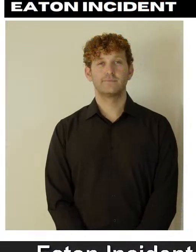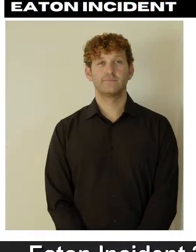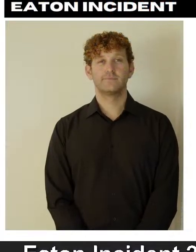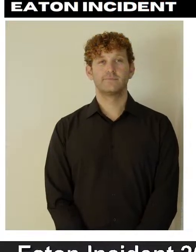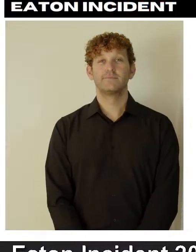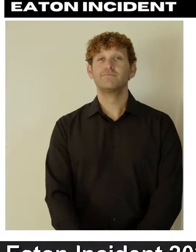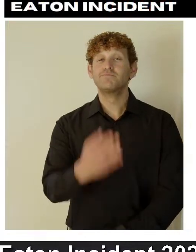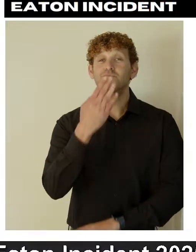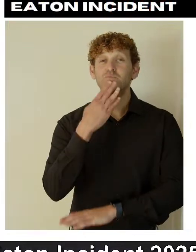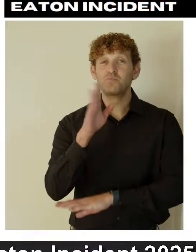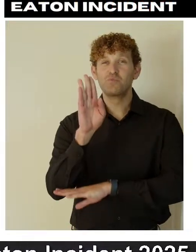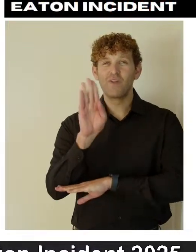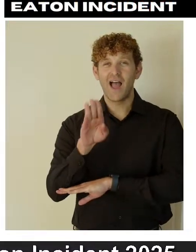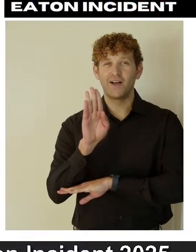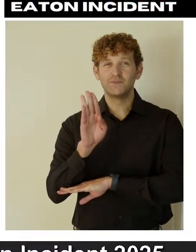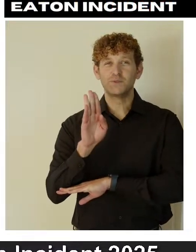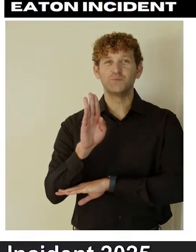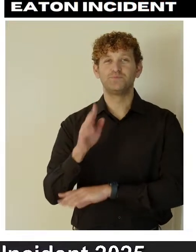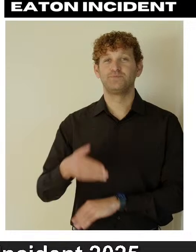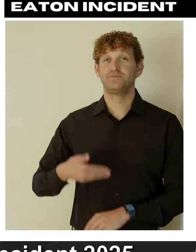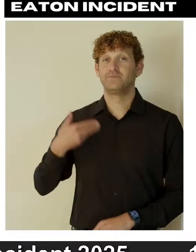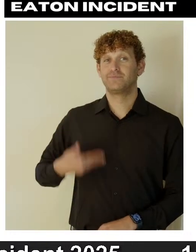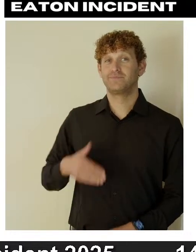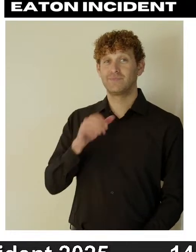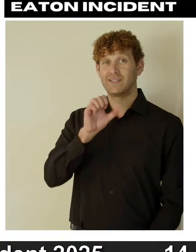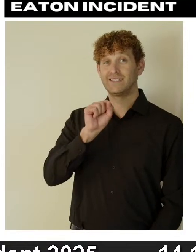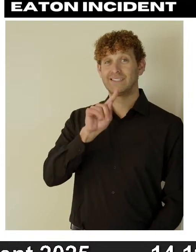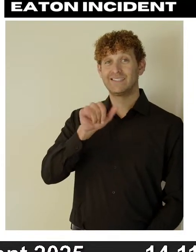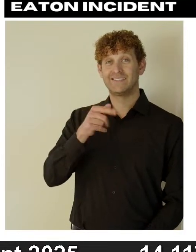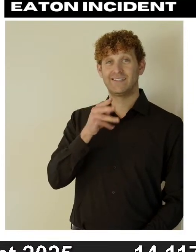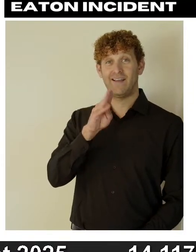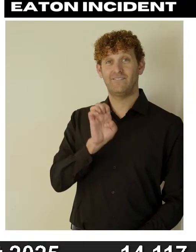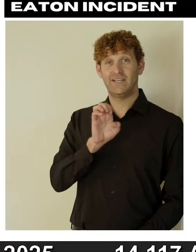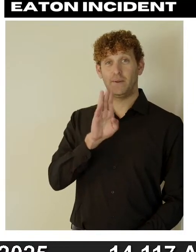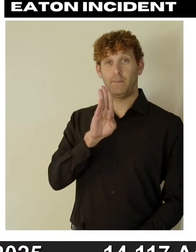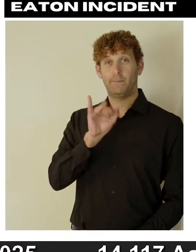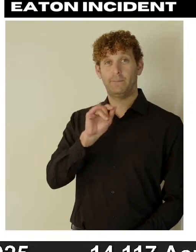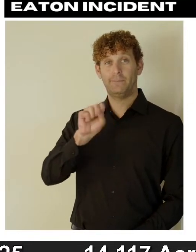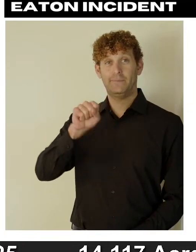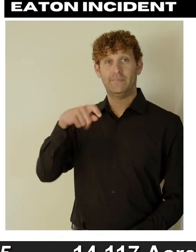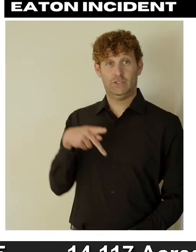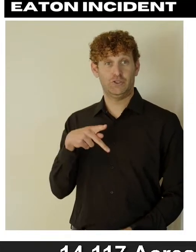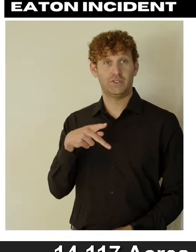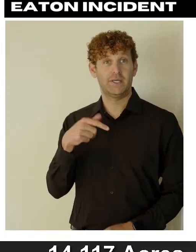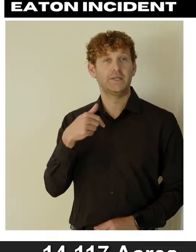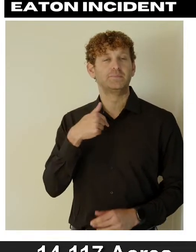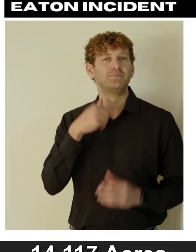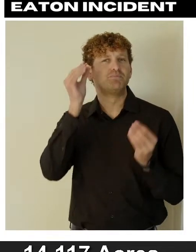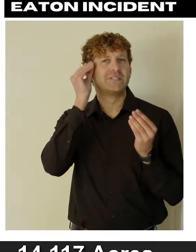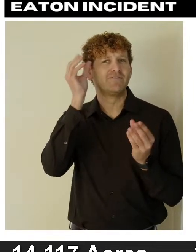Good afternoon. My name is Stephanie Bishop. I'm one of the information officers here on the Eaton fire. Currently, we sit at